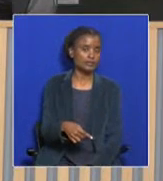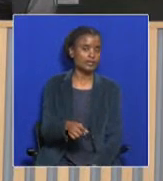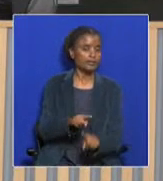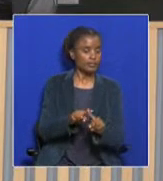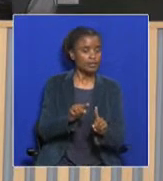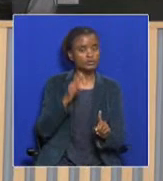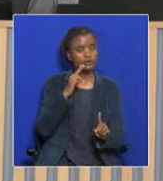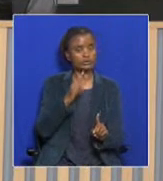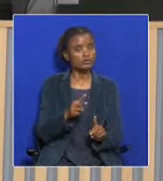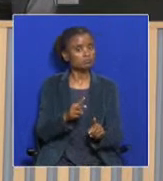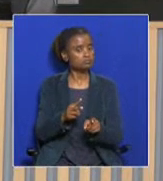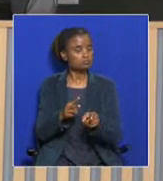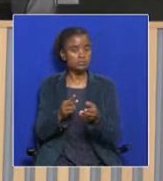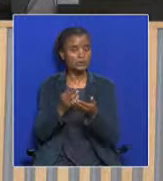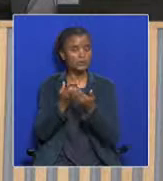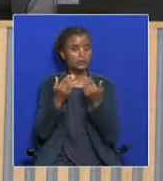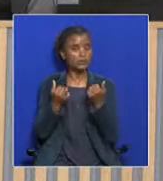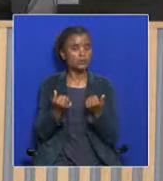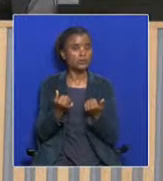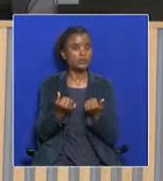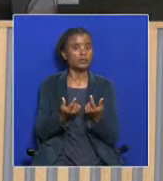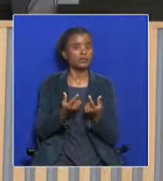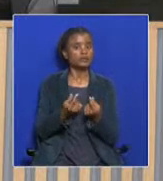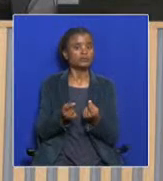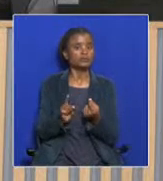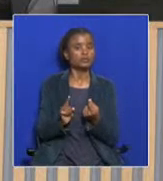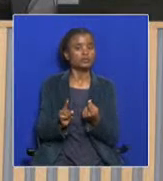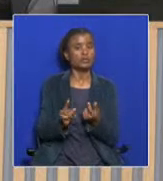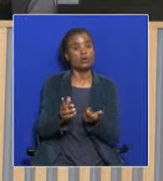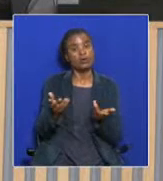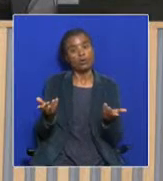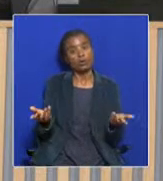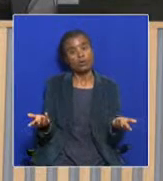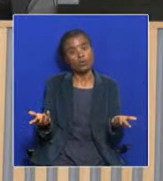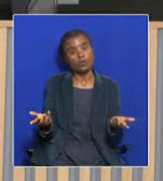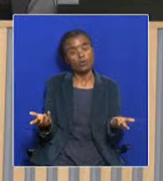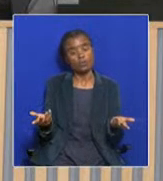to do or he was grossly negligent.